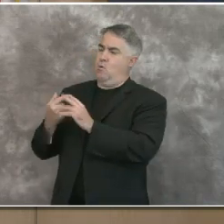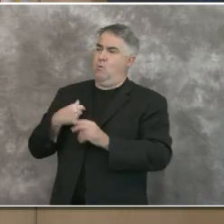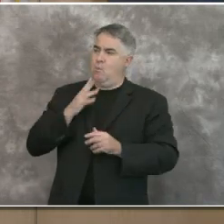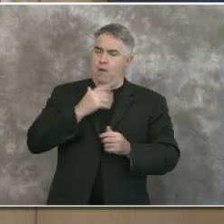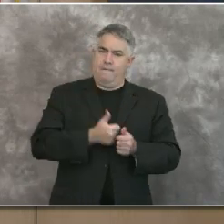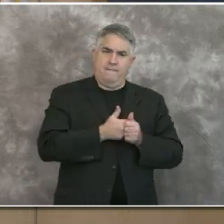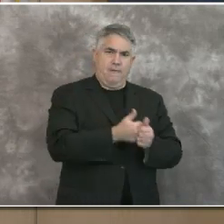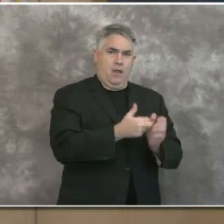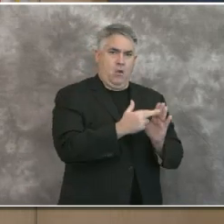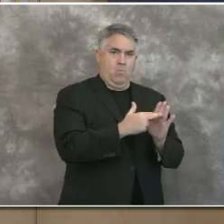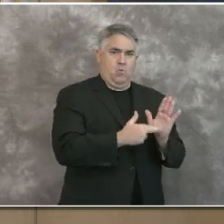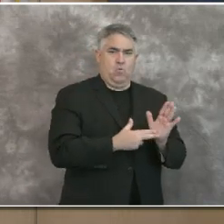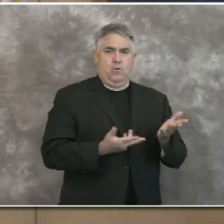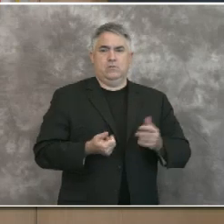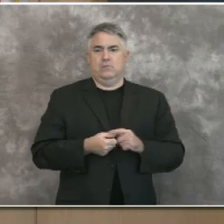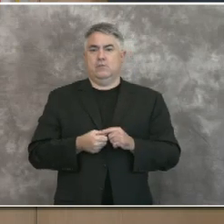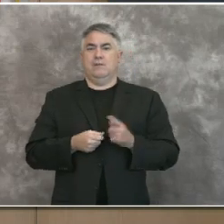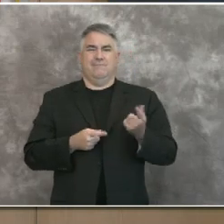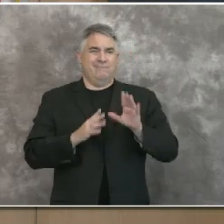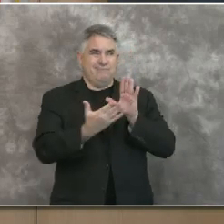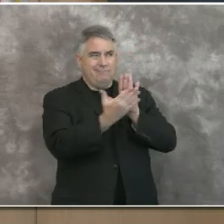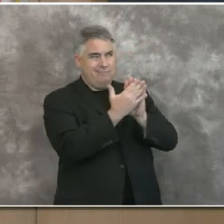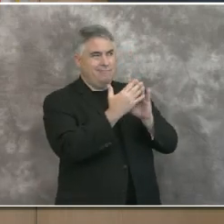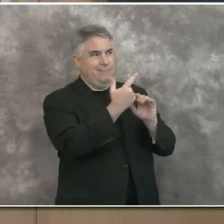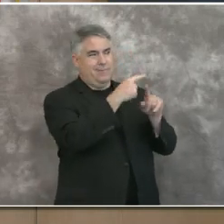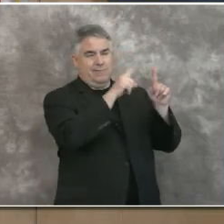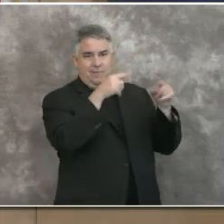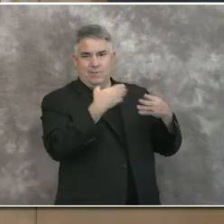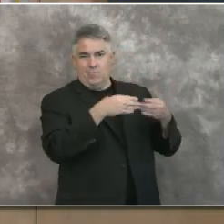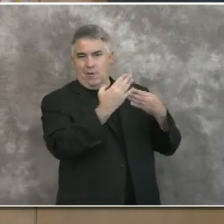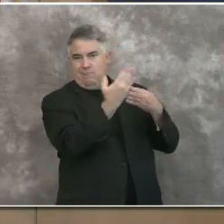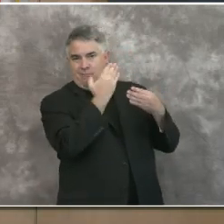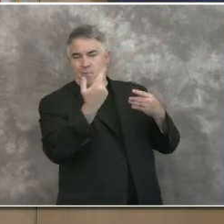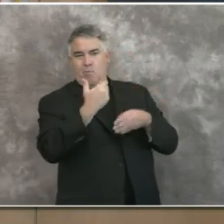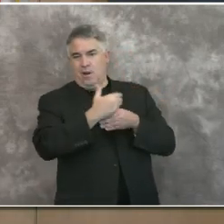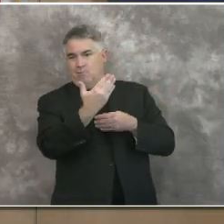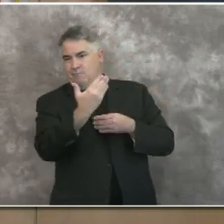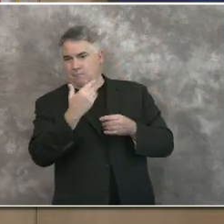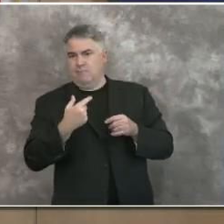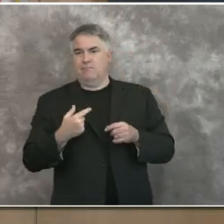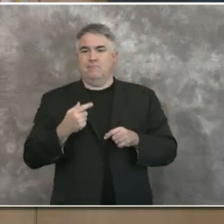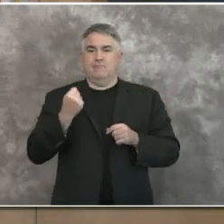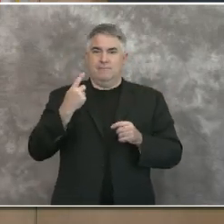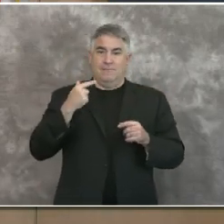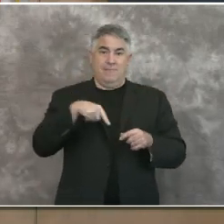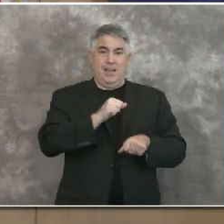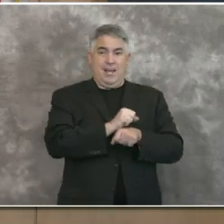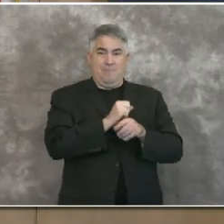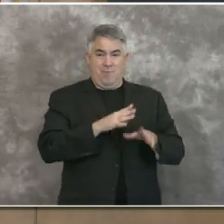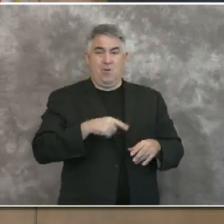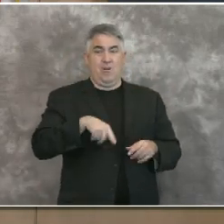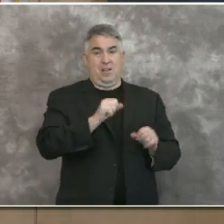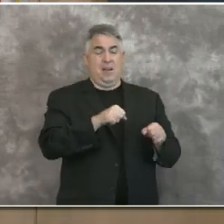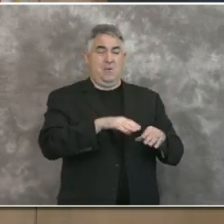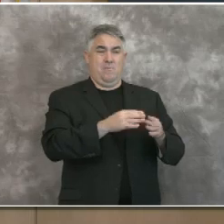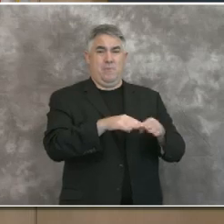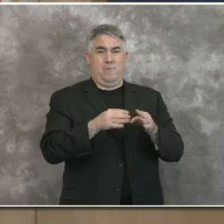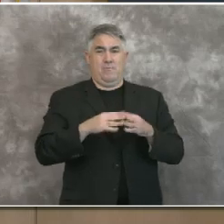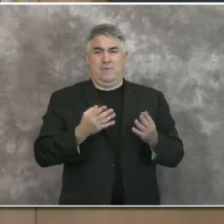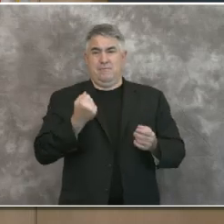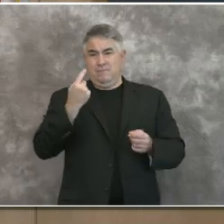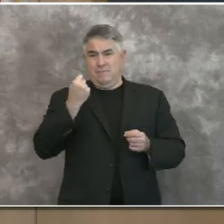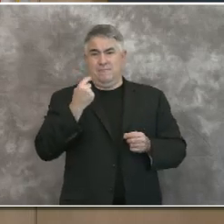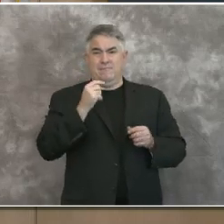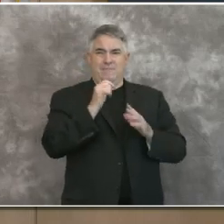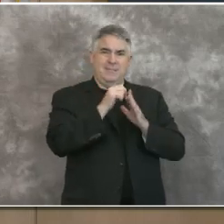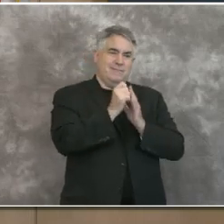it publicly outside your restaurant. You share it with your employees, and then you are free to go once we get the okay from the state.